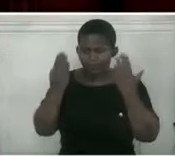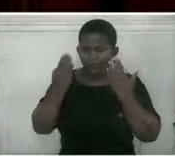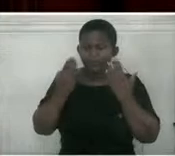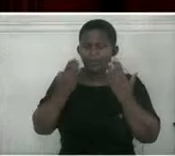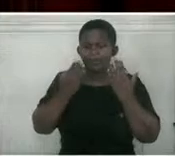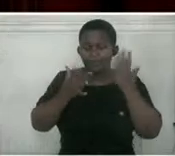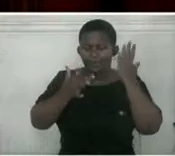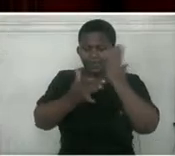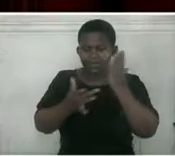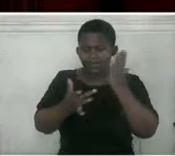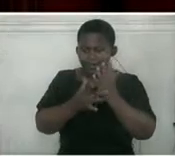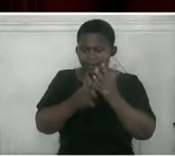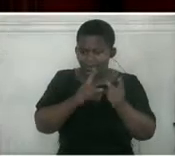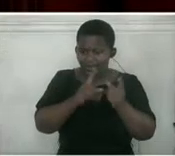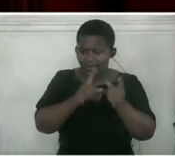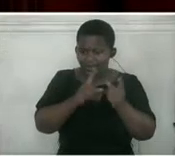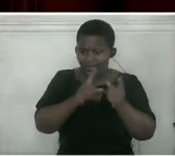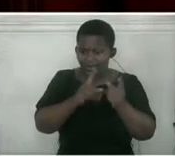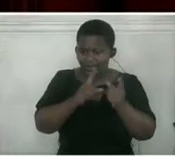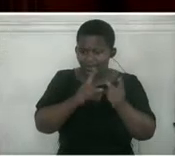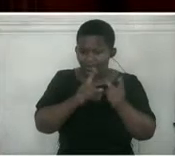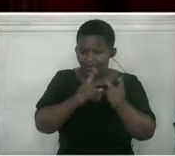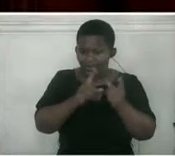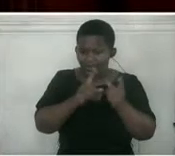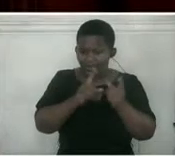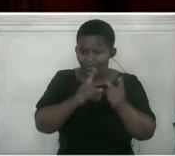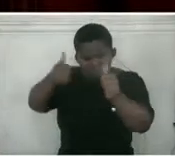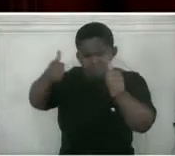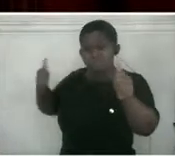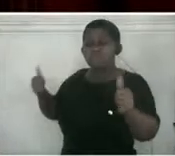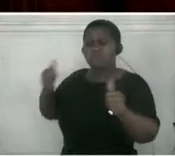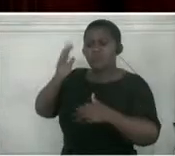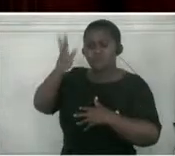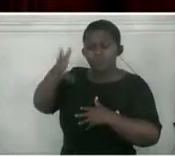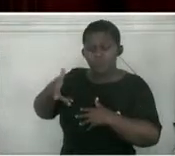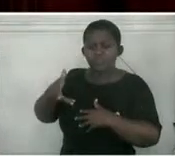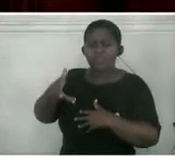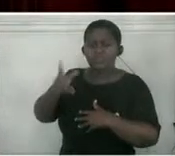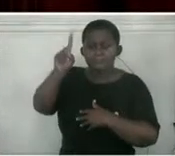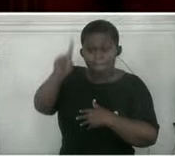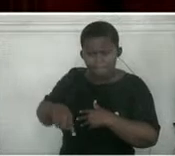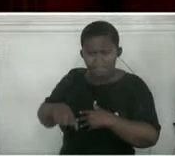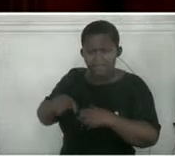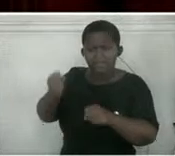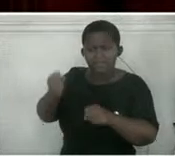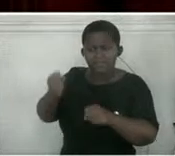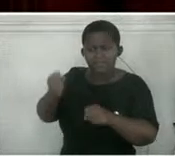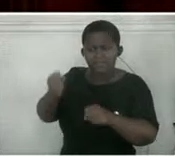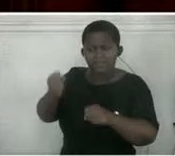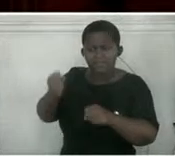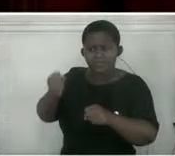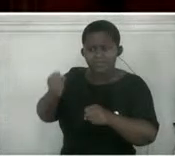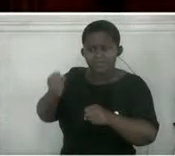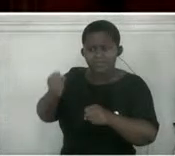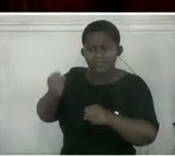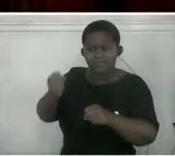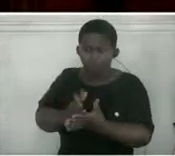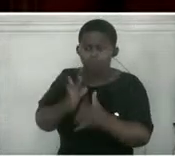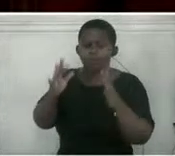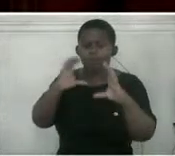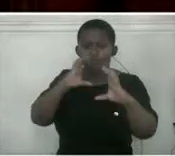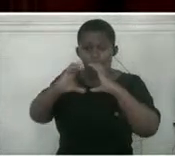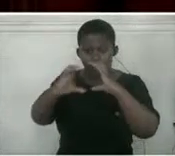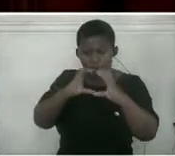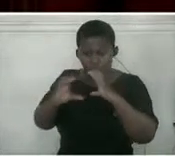industrial revolution, kusho ukuthi sizosalela emumva kakhulu. Kumele siqinisekise ukuthi siyaqinisa